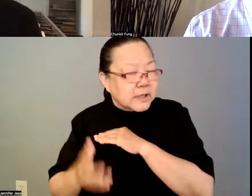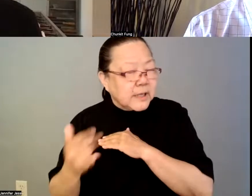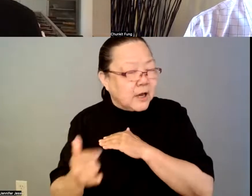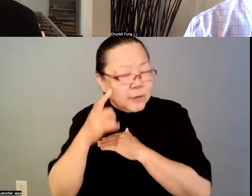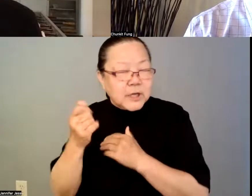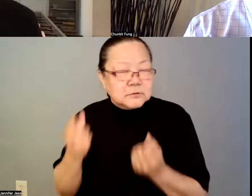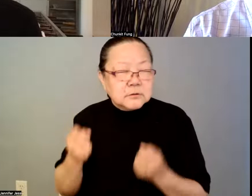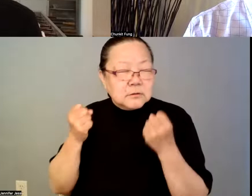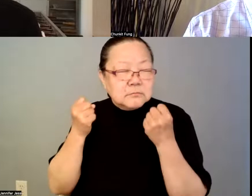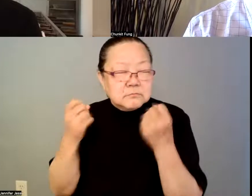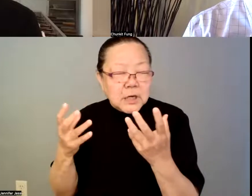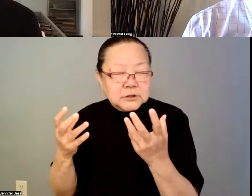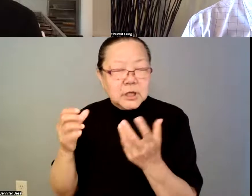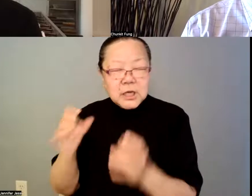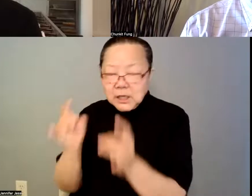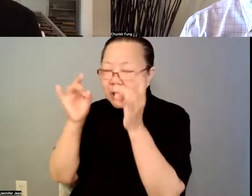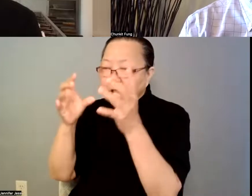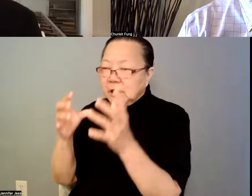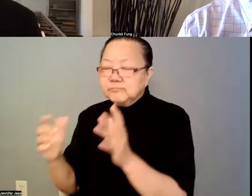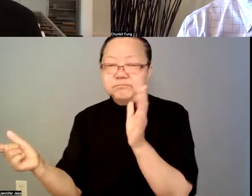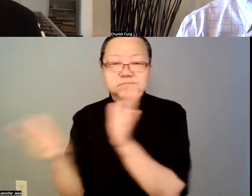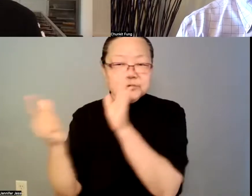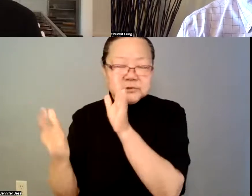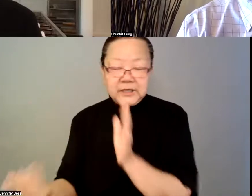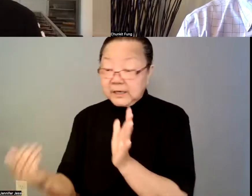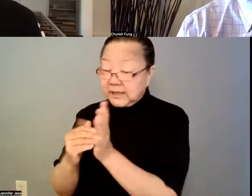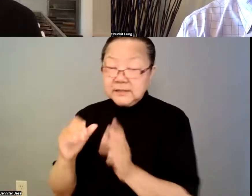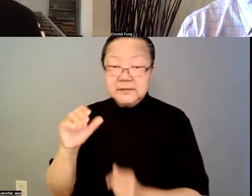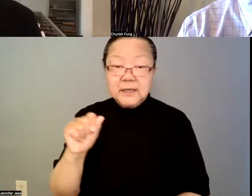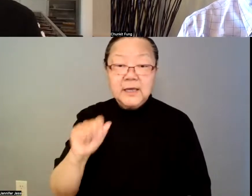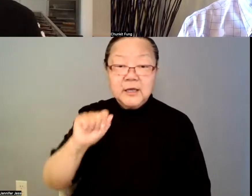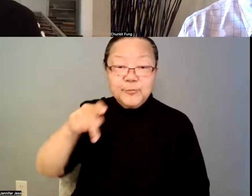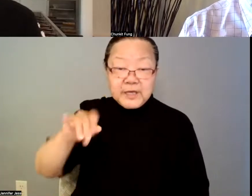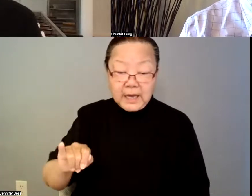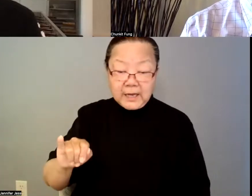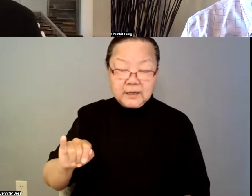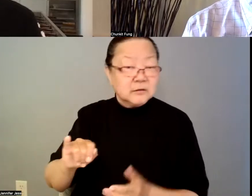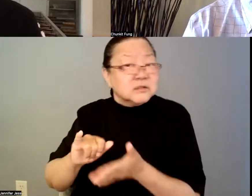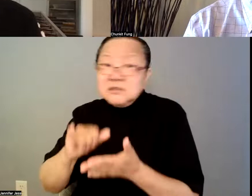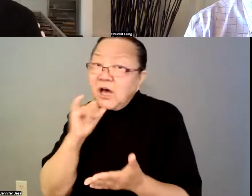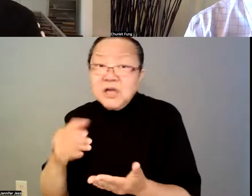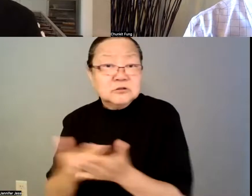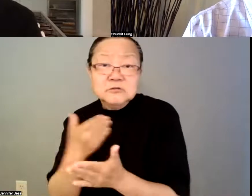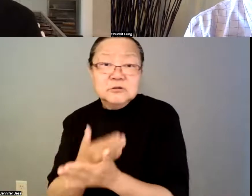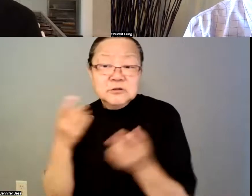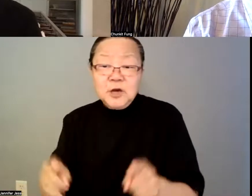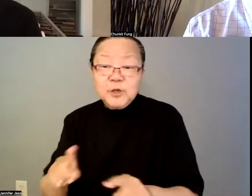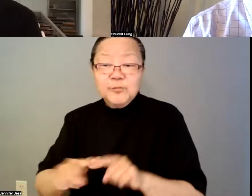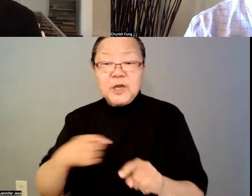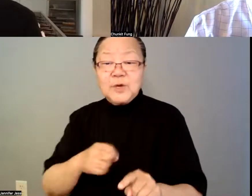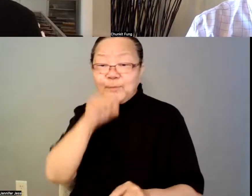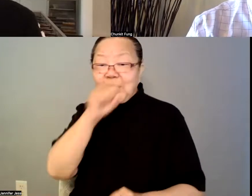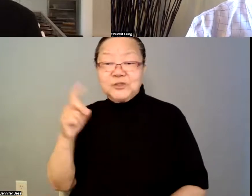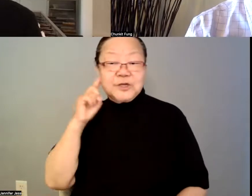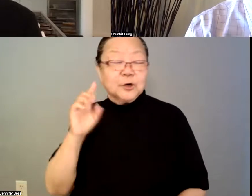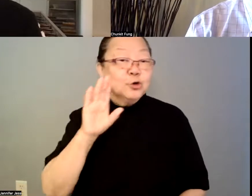against AAPI communities. And of course, it's not a new phenomenon. So I would love to hear your